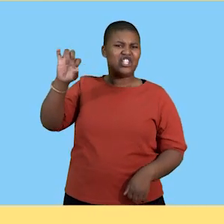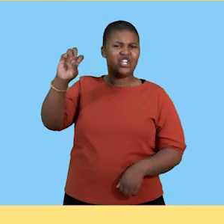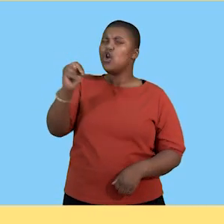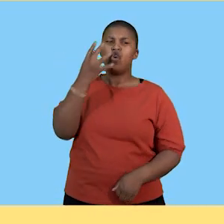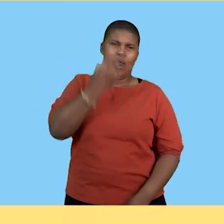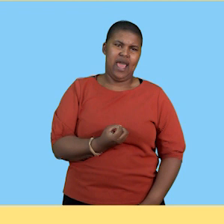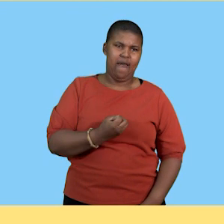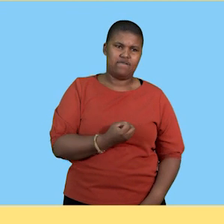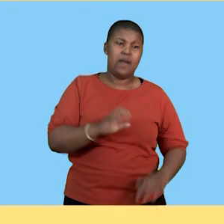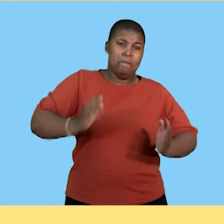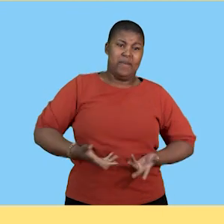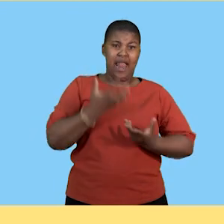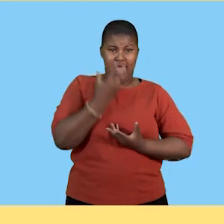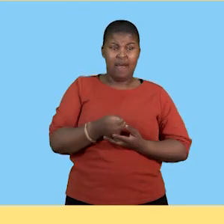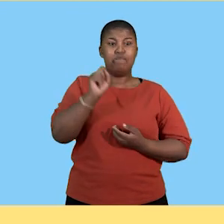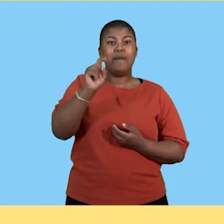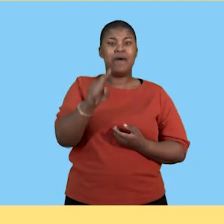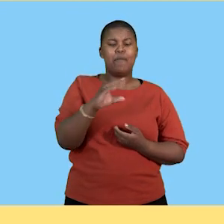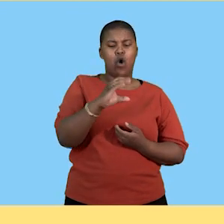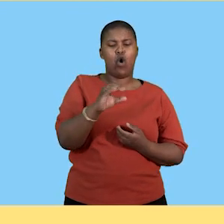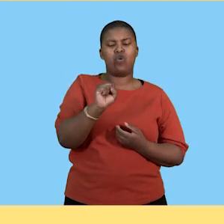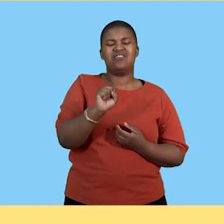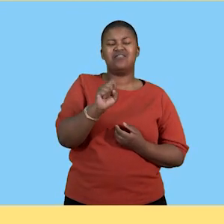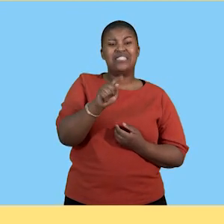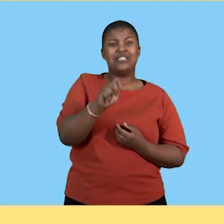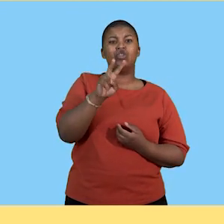240,000. When we have done